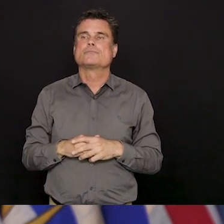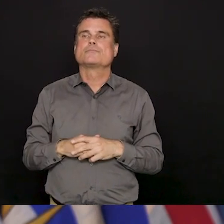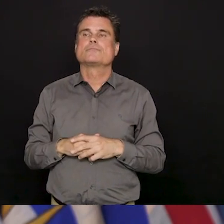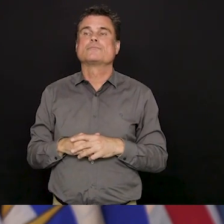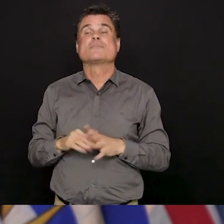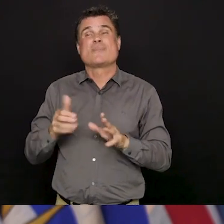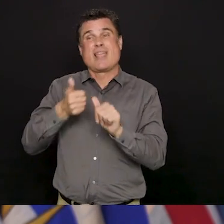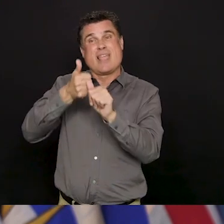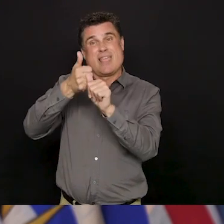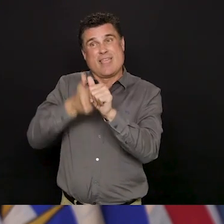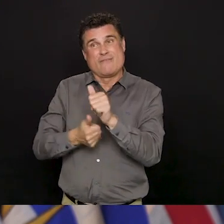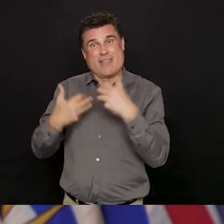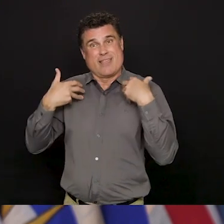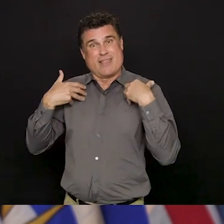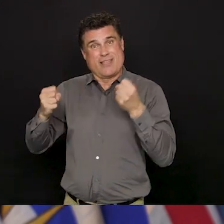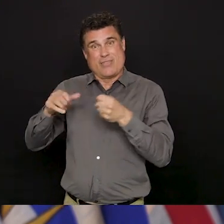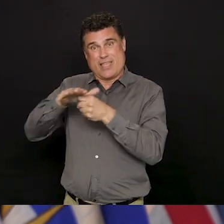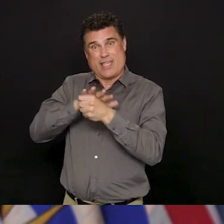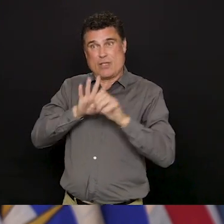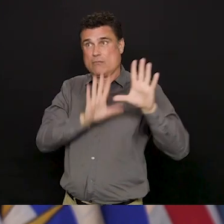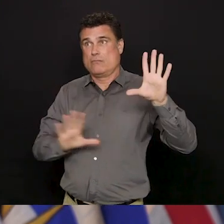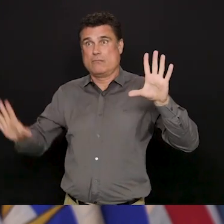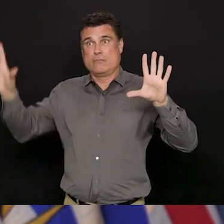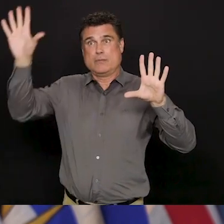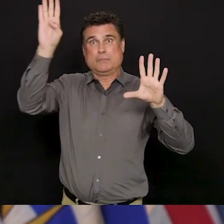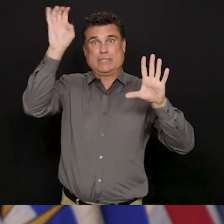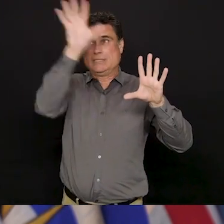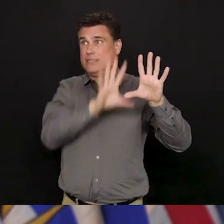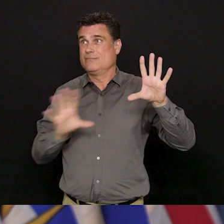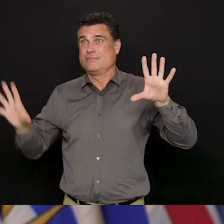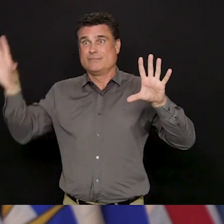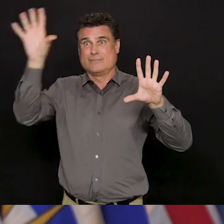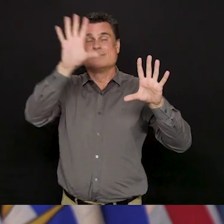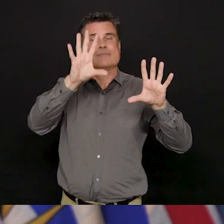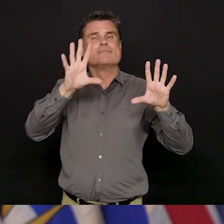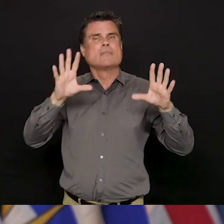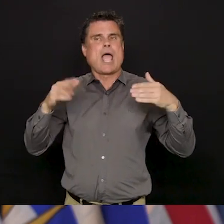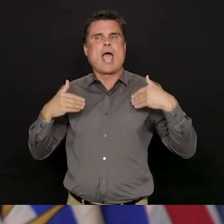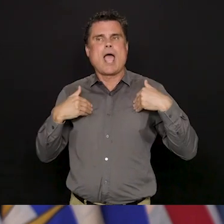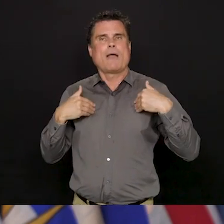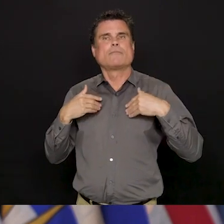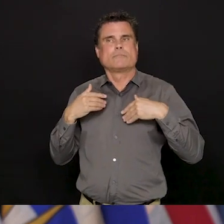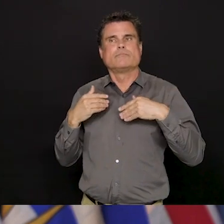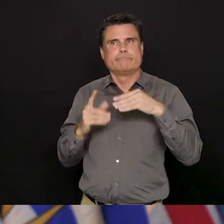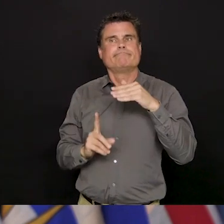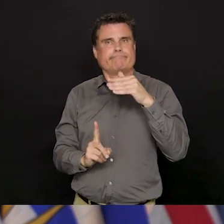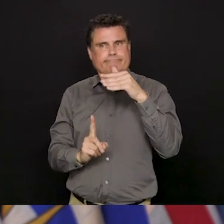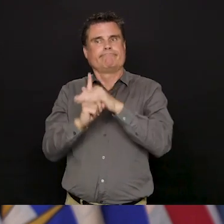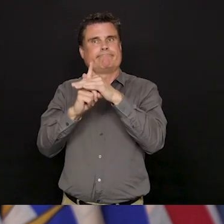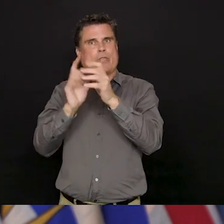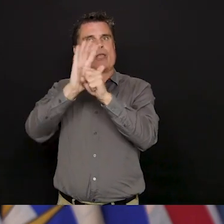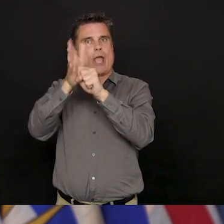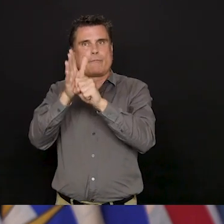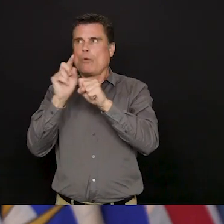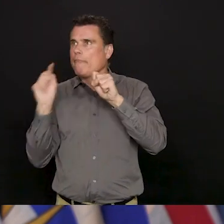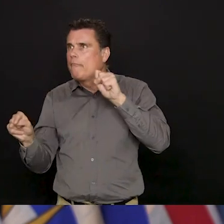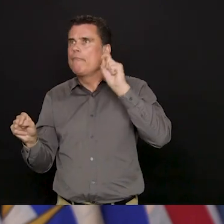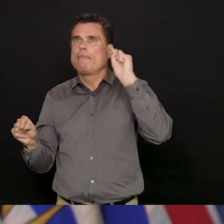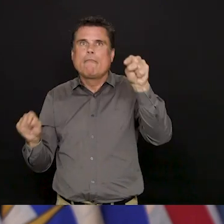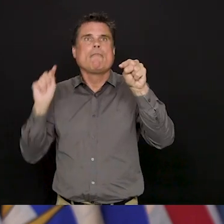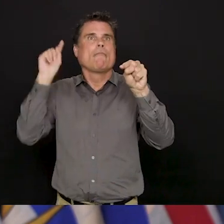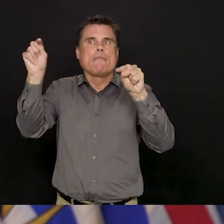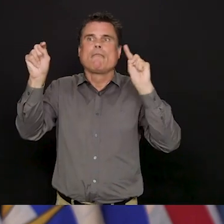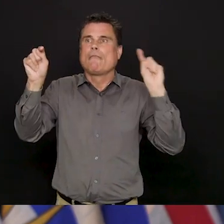BC that have affected Indigenous peoples and First Nations peoples. And so it is part of our ongoing challenge in